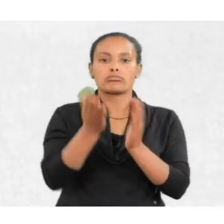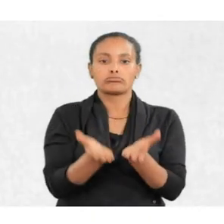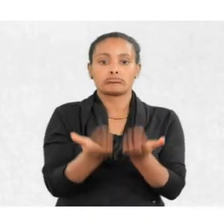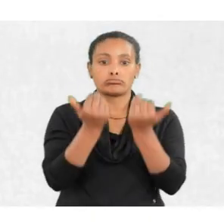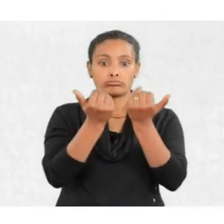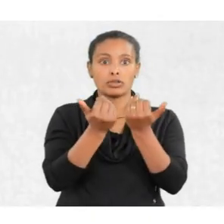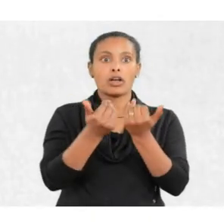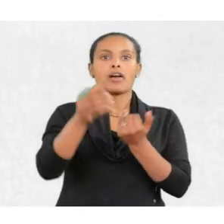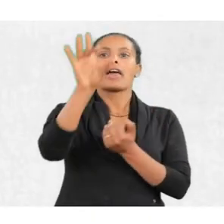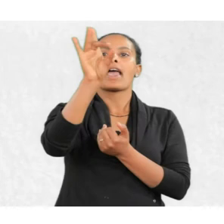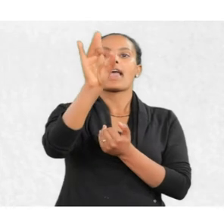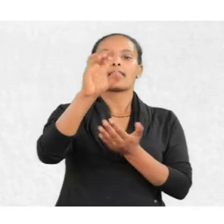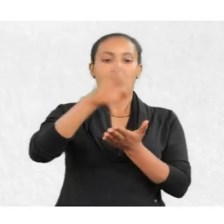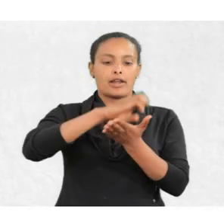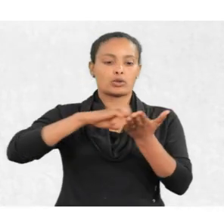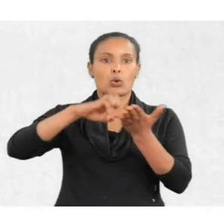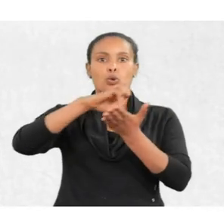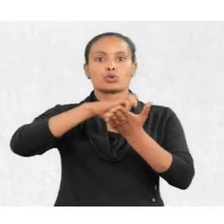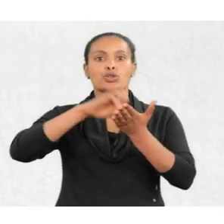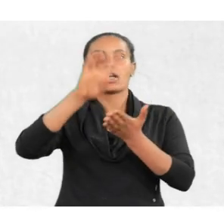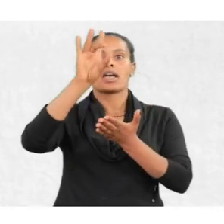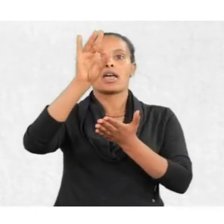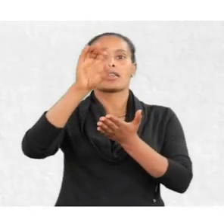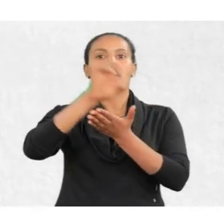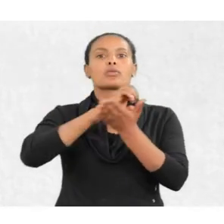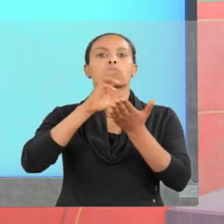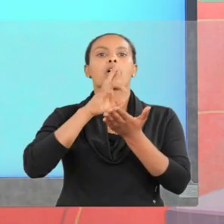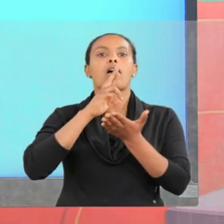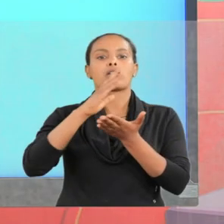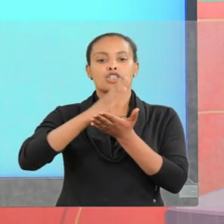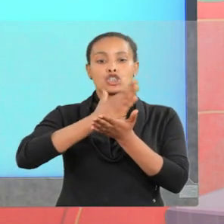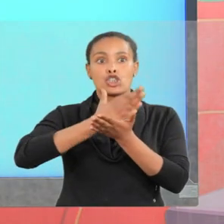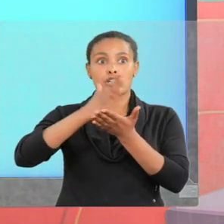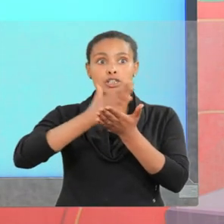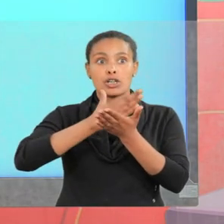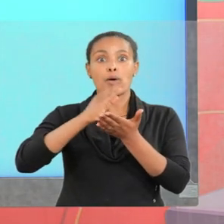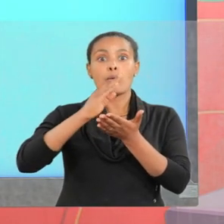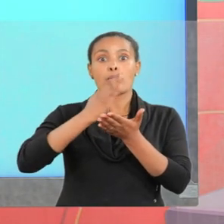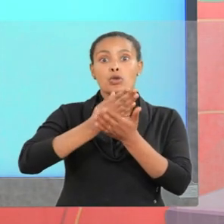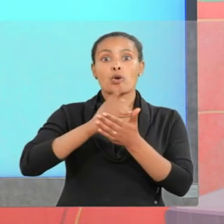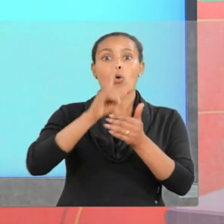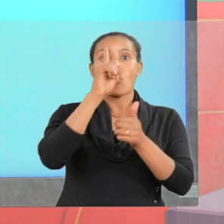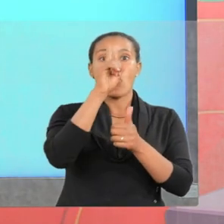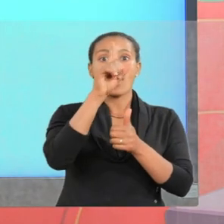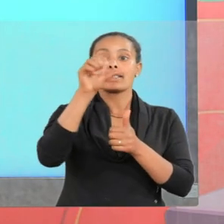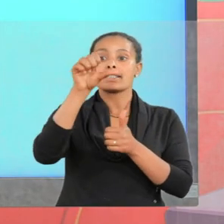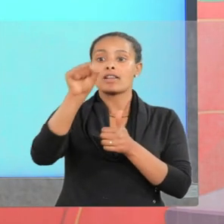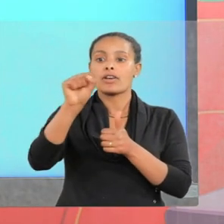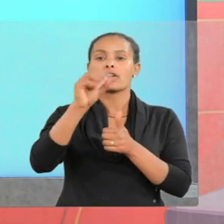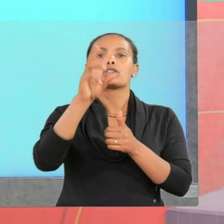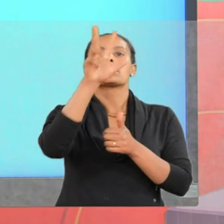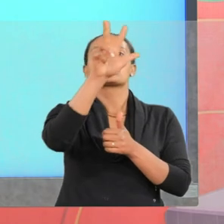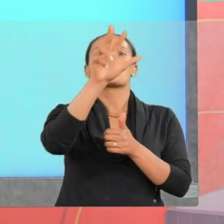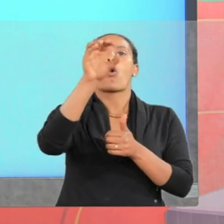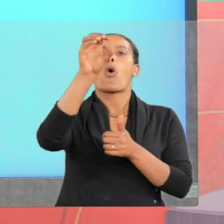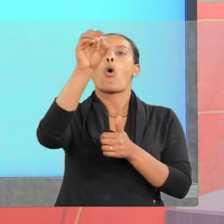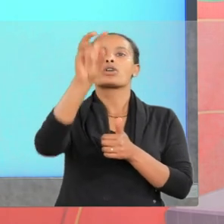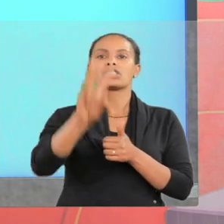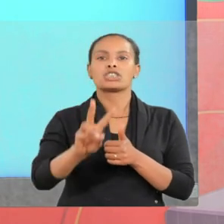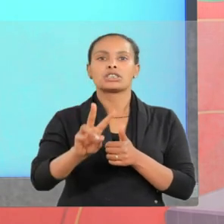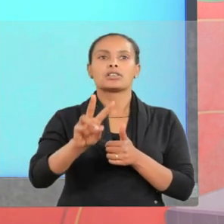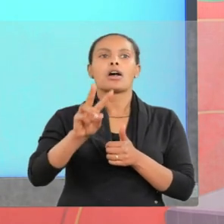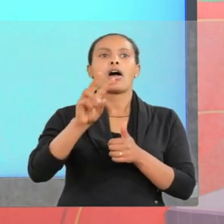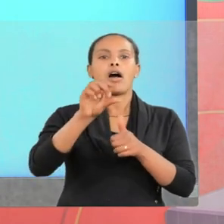is 8 electrons. 8 electrons are shared between one sulfur and 3 oxygen atom.